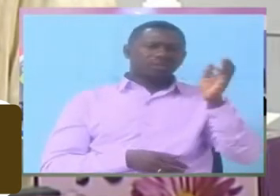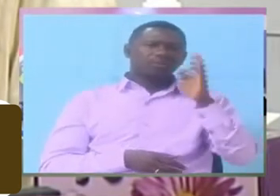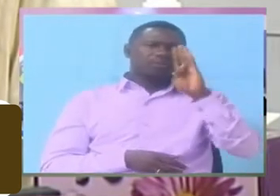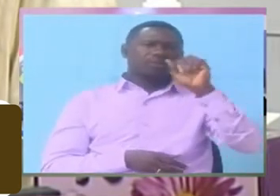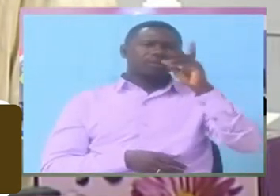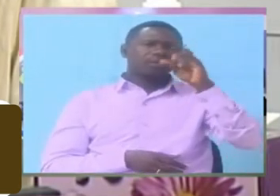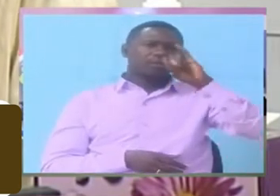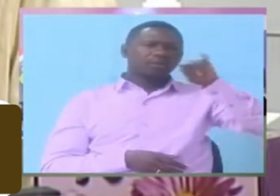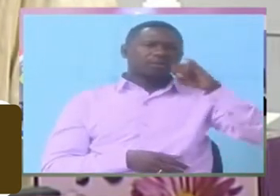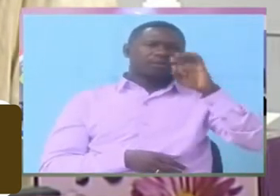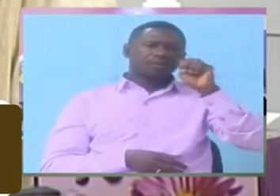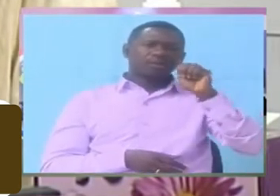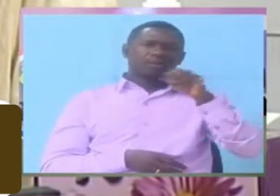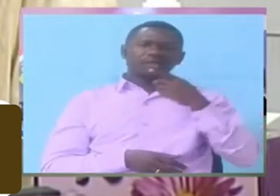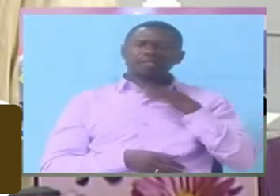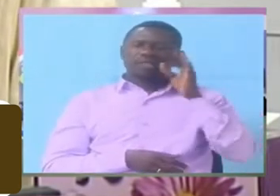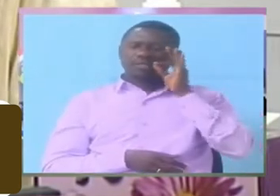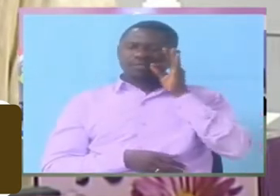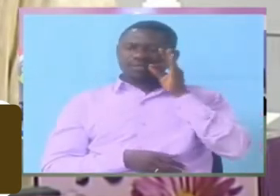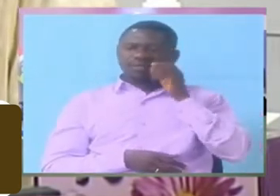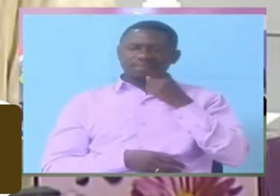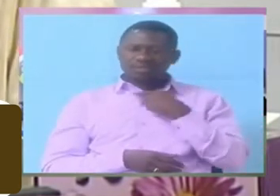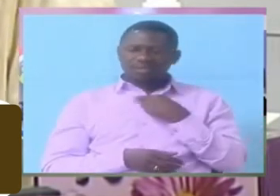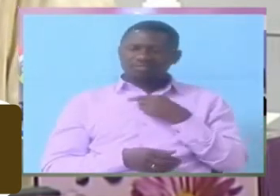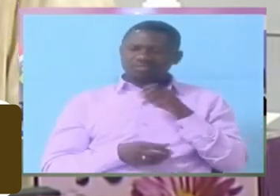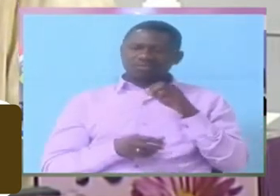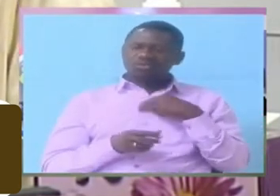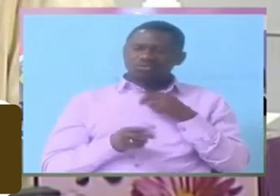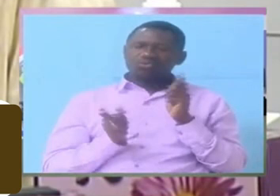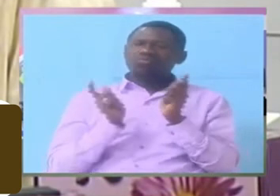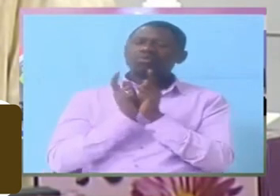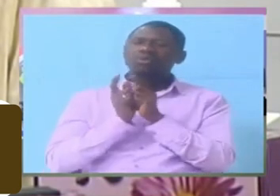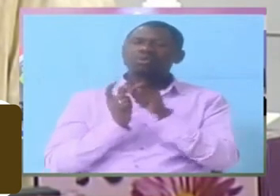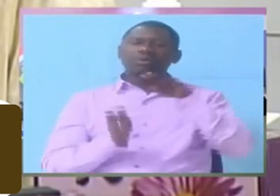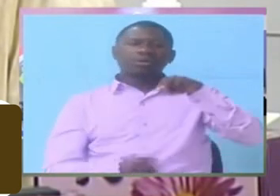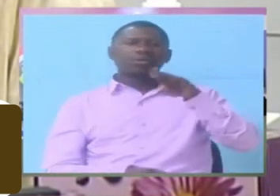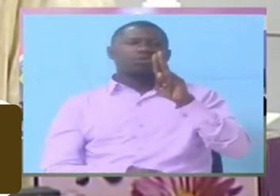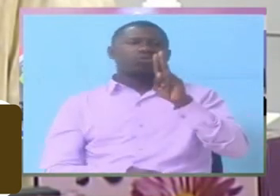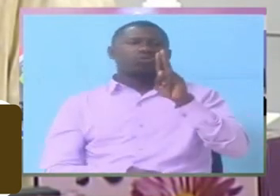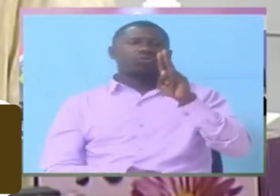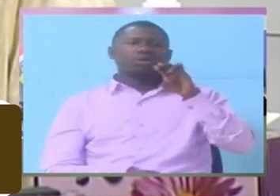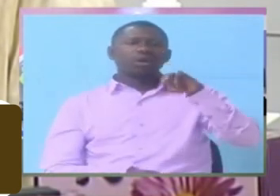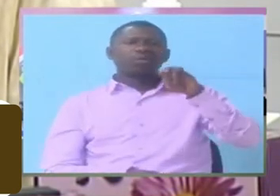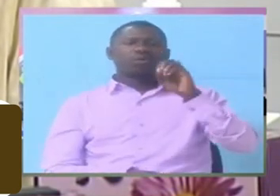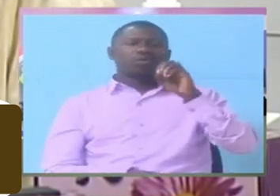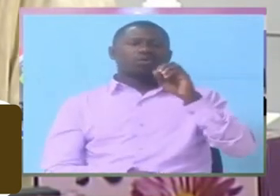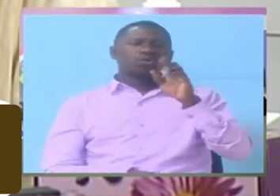wala Sabaji. And his response is that you check with Numo Kujabi. Then